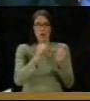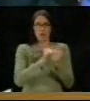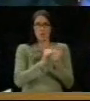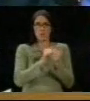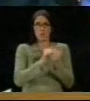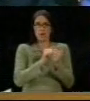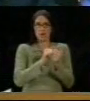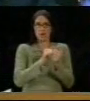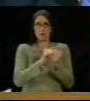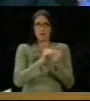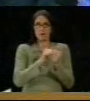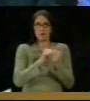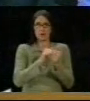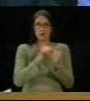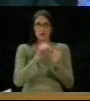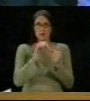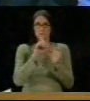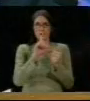$6 million.